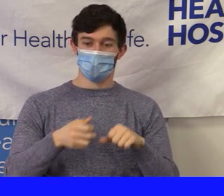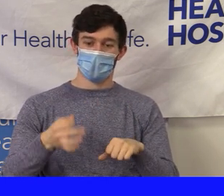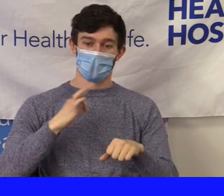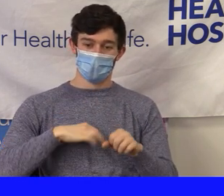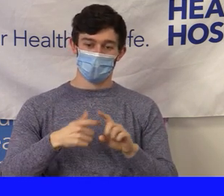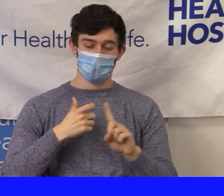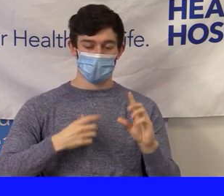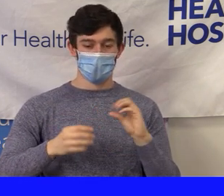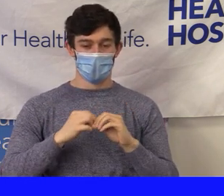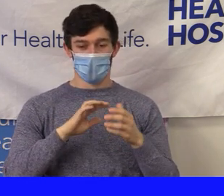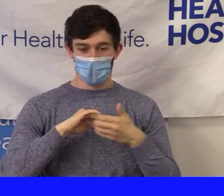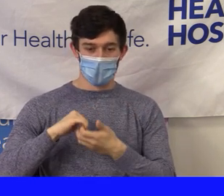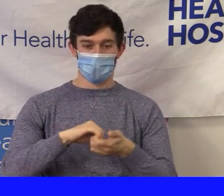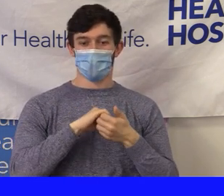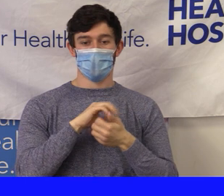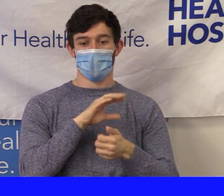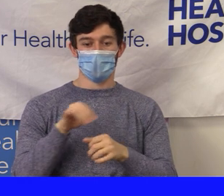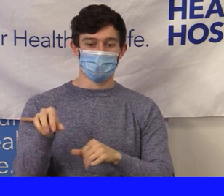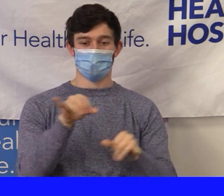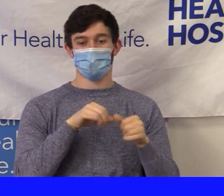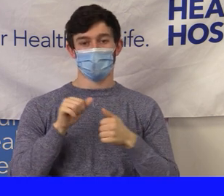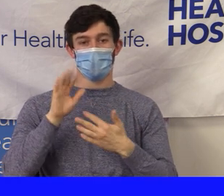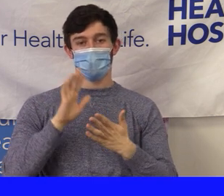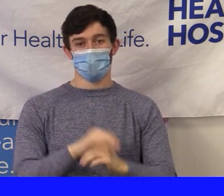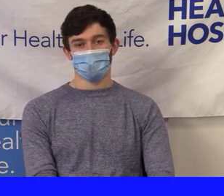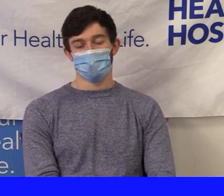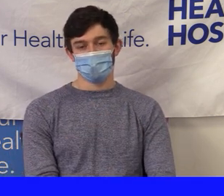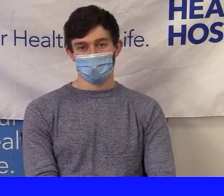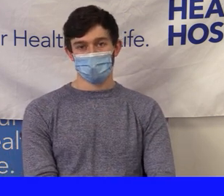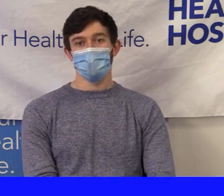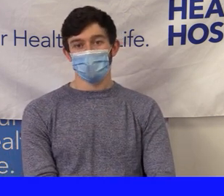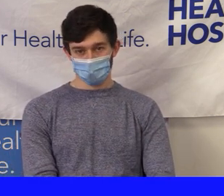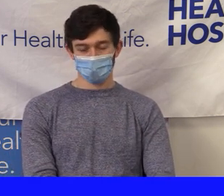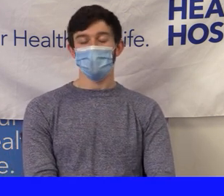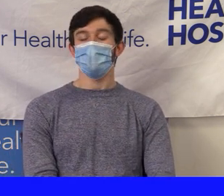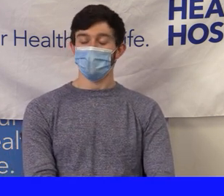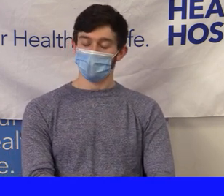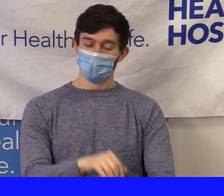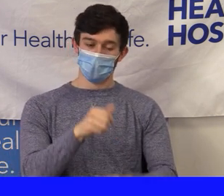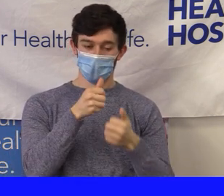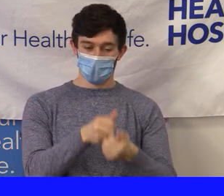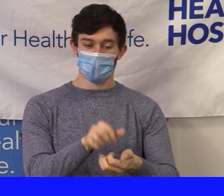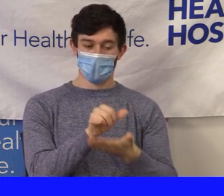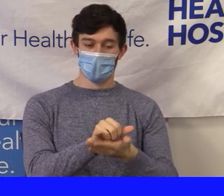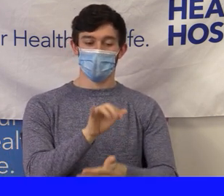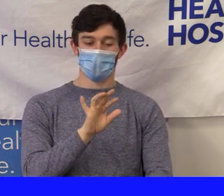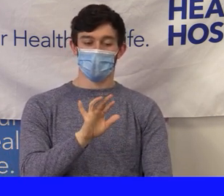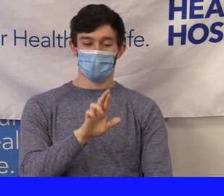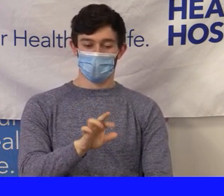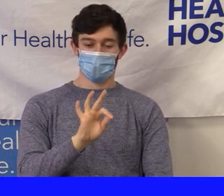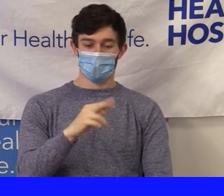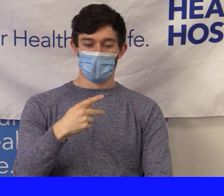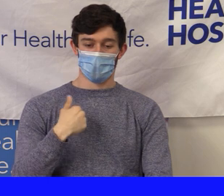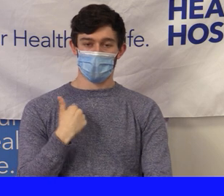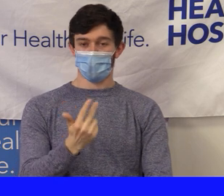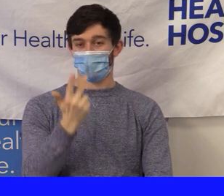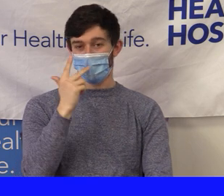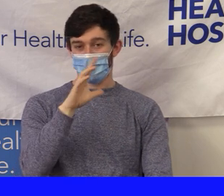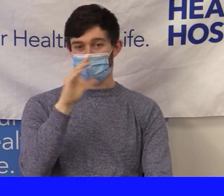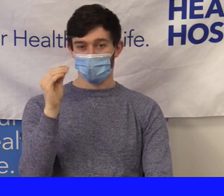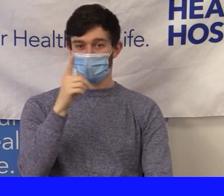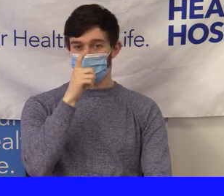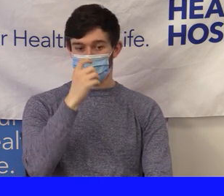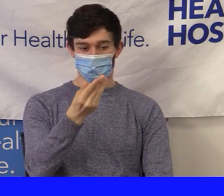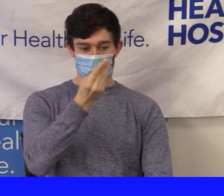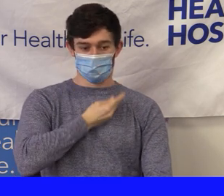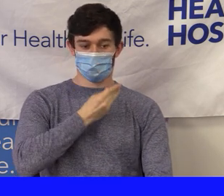more collaborative and standardized approach. Following the RFP, we had 3 companies that